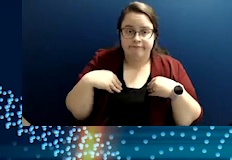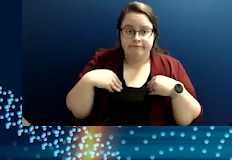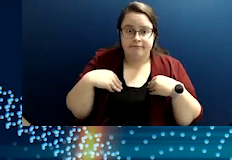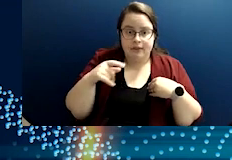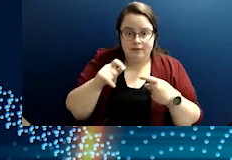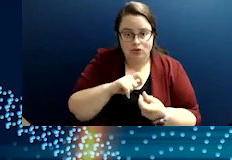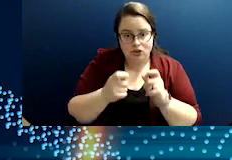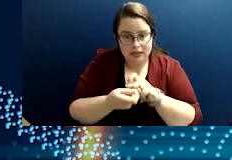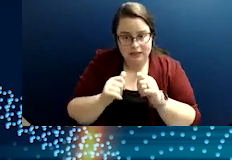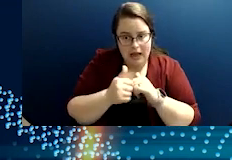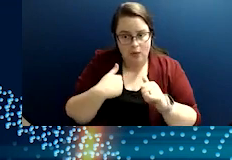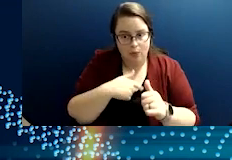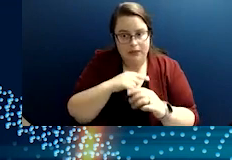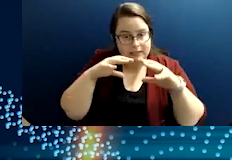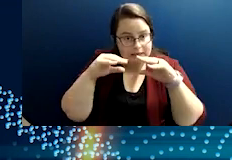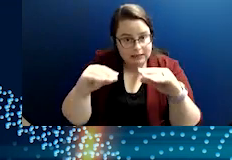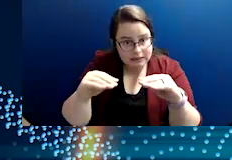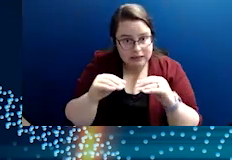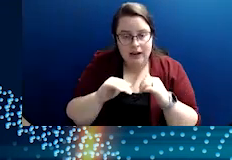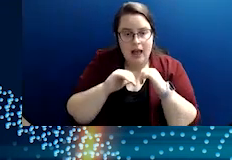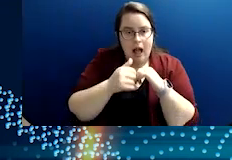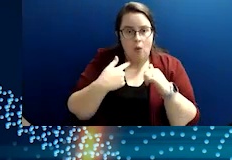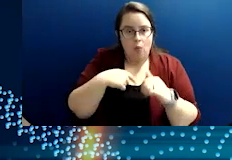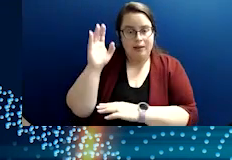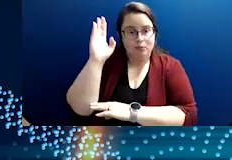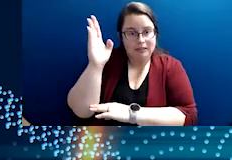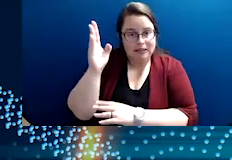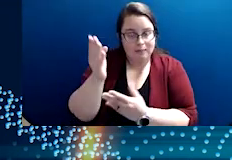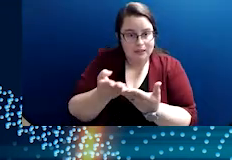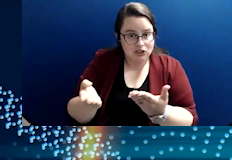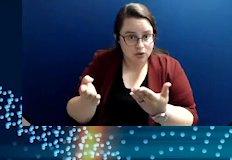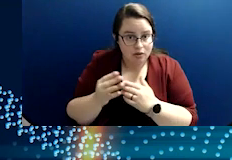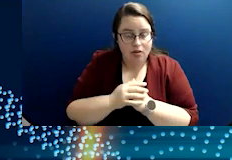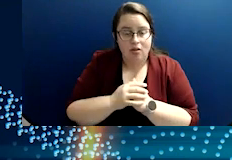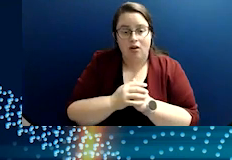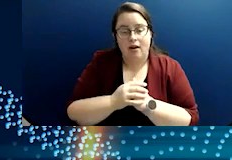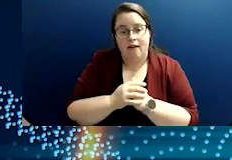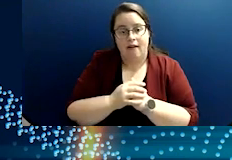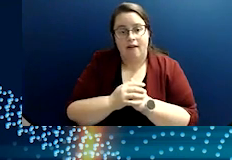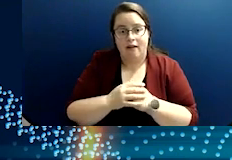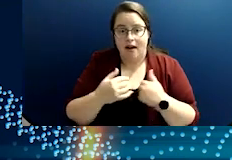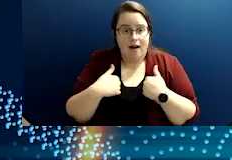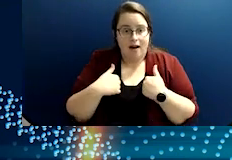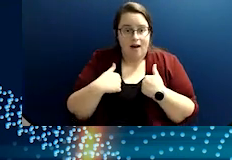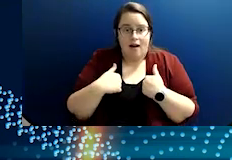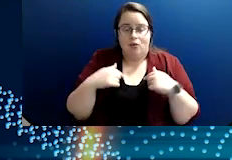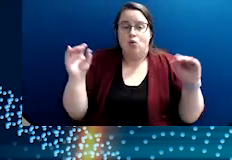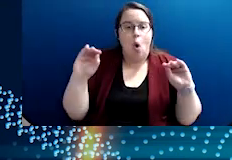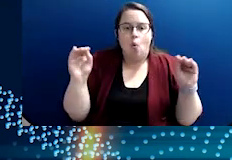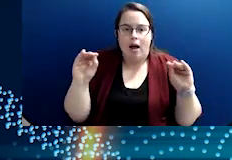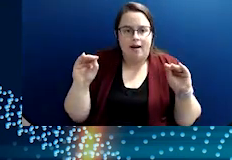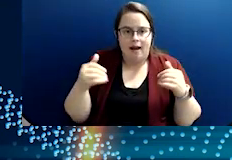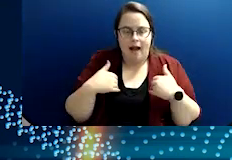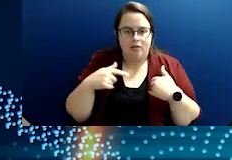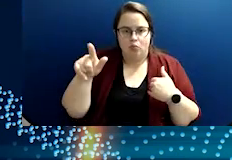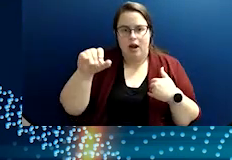and how we Right. present material. And I don't have no one right now has